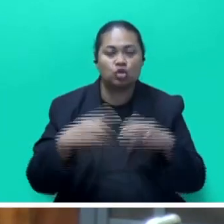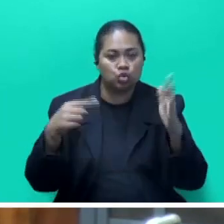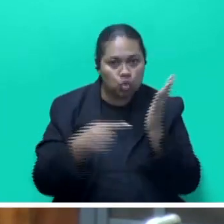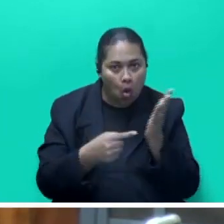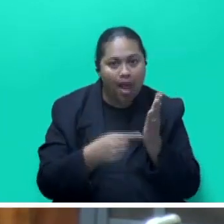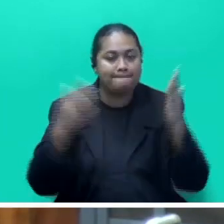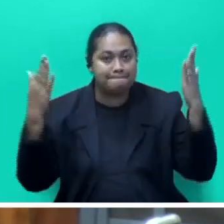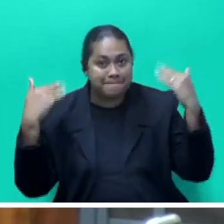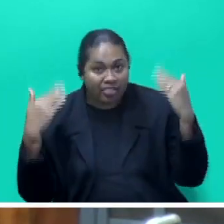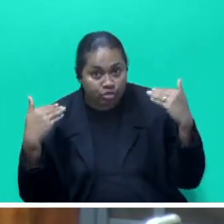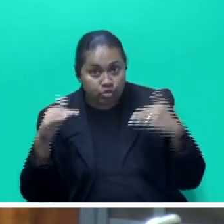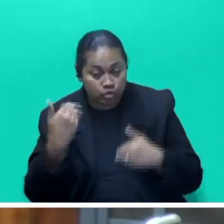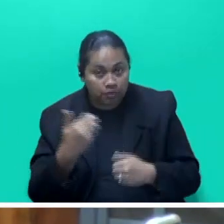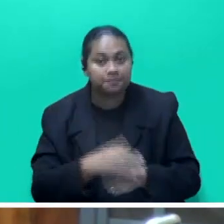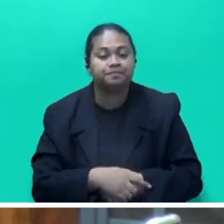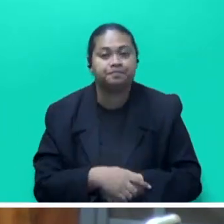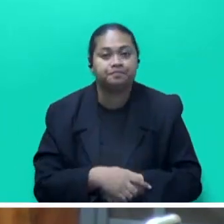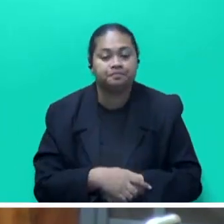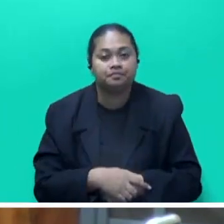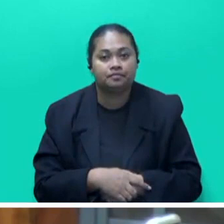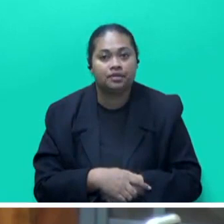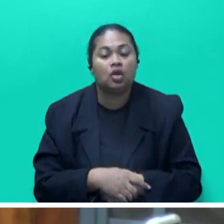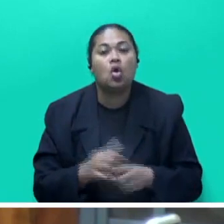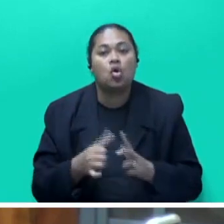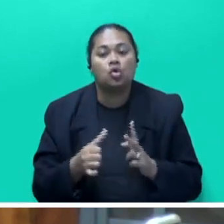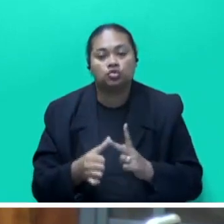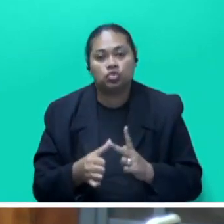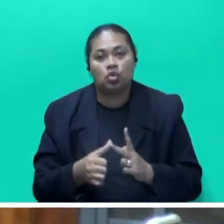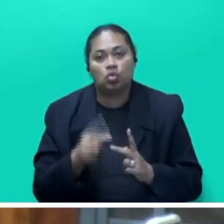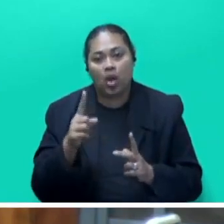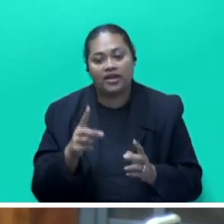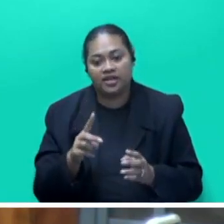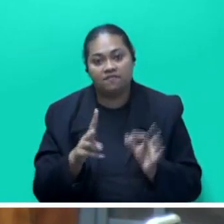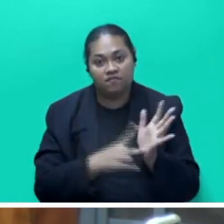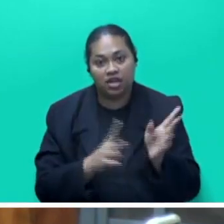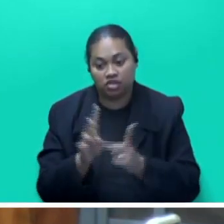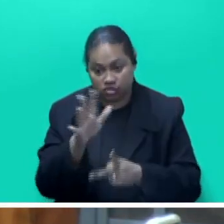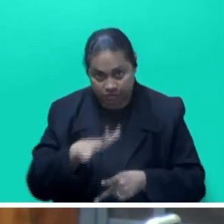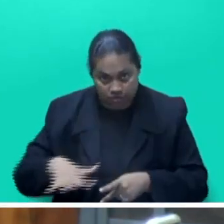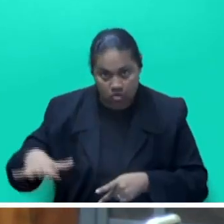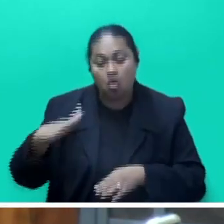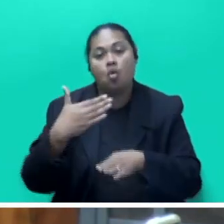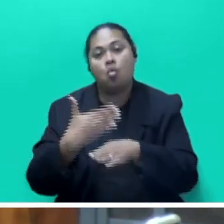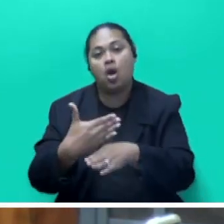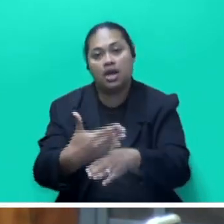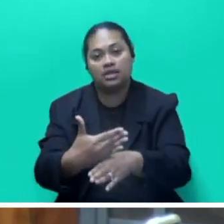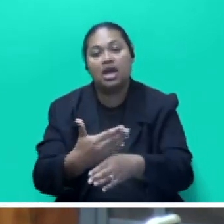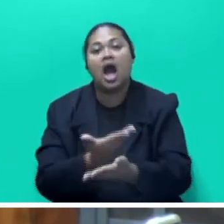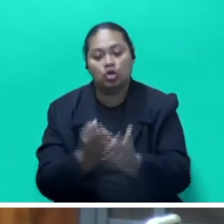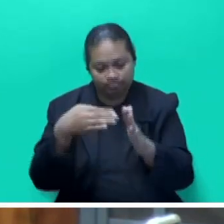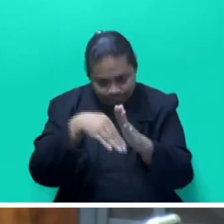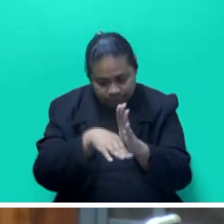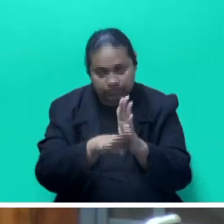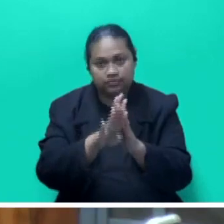Now, FEMAT team has also been assigned to Mele Village and be working with the respective clusters responding to the recovery needs